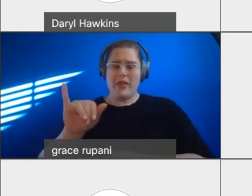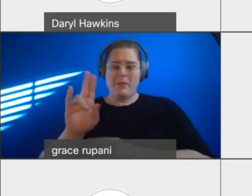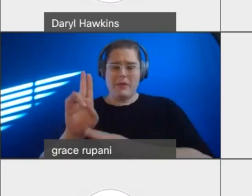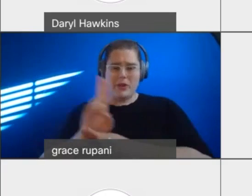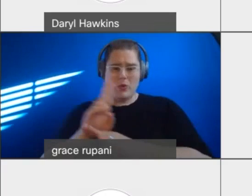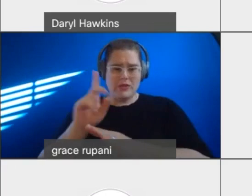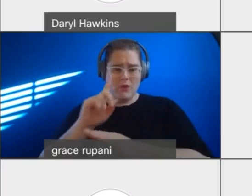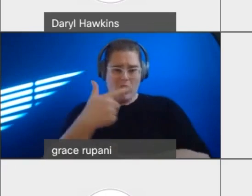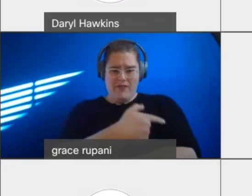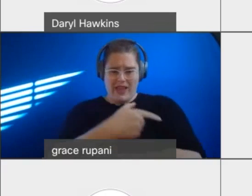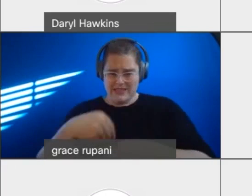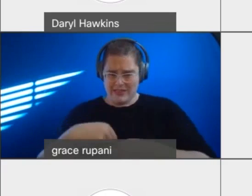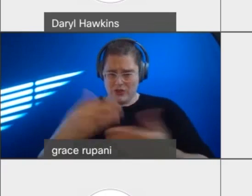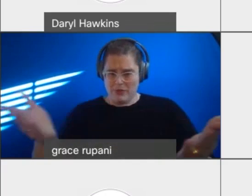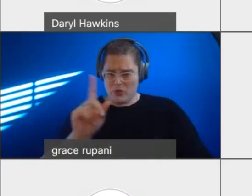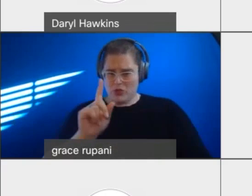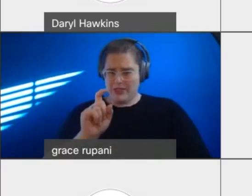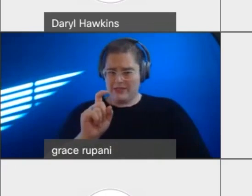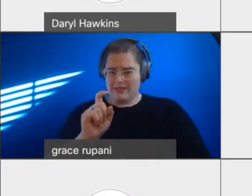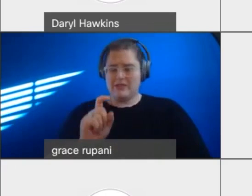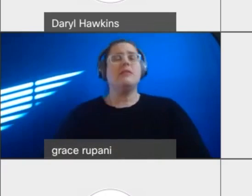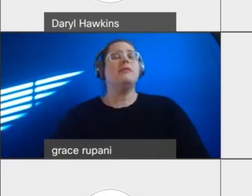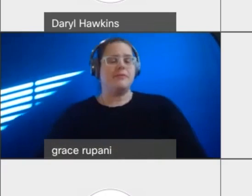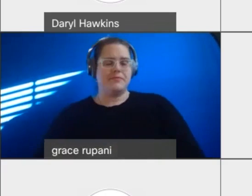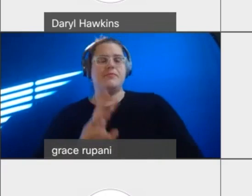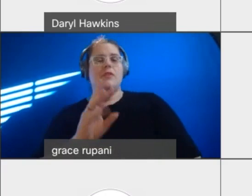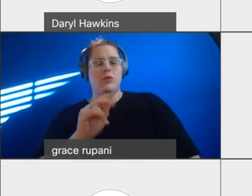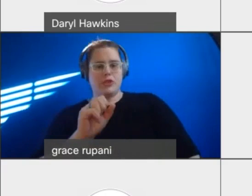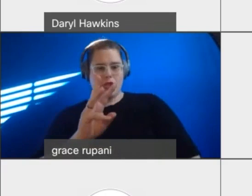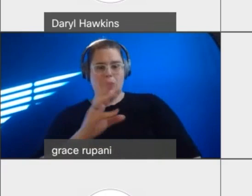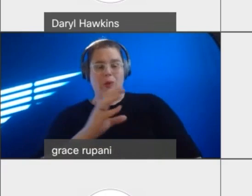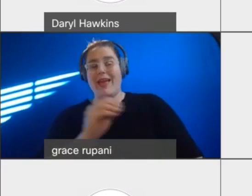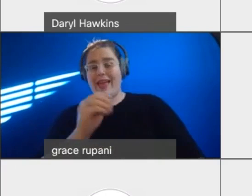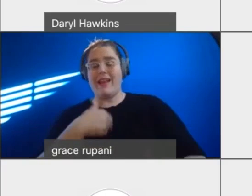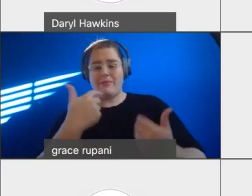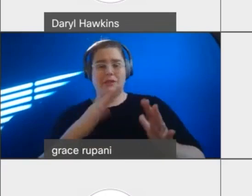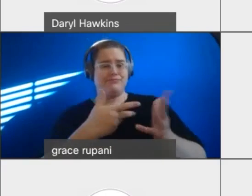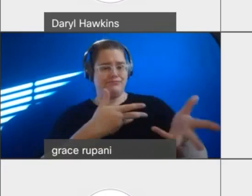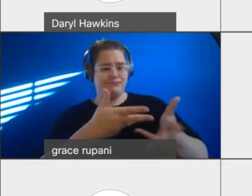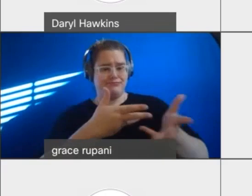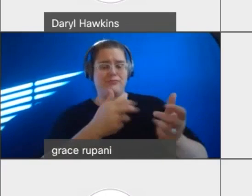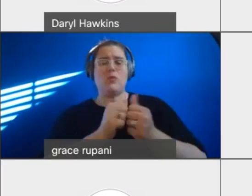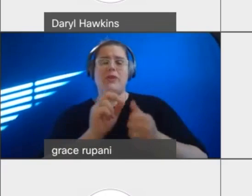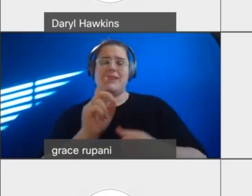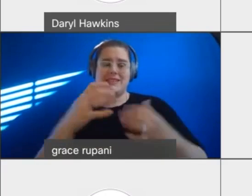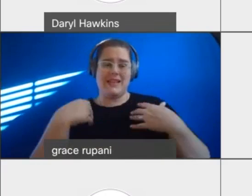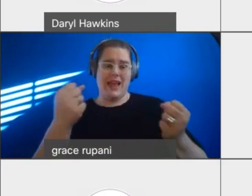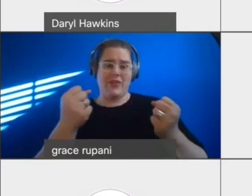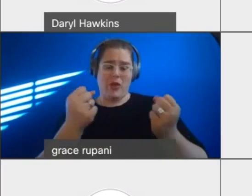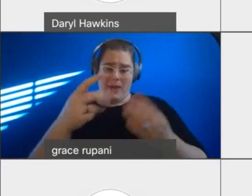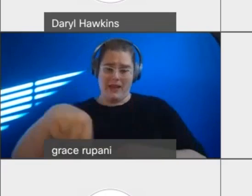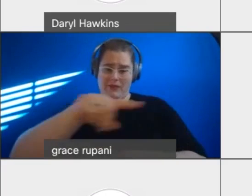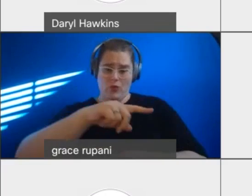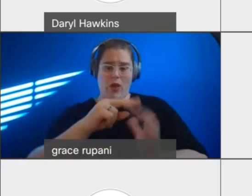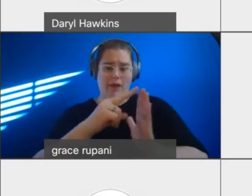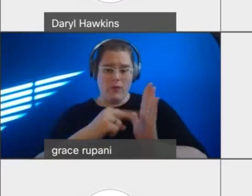vaccinations? So in speaking to DC Health on this issue, as many of you may have read or seen